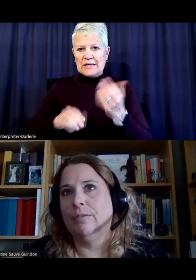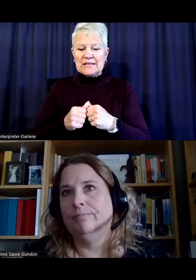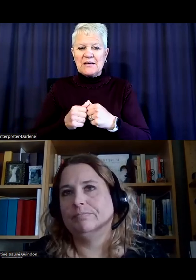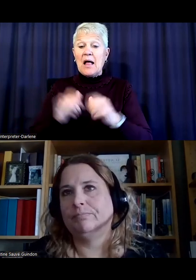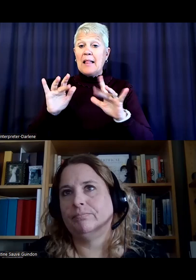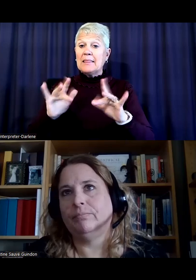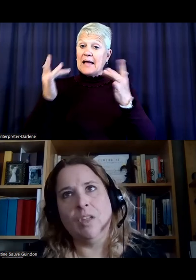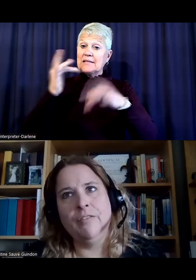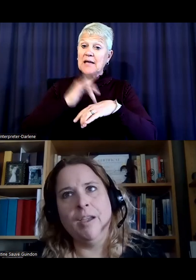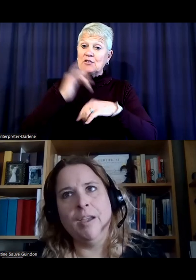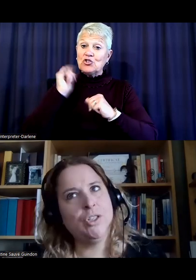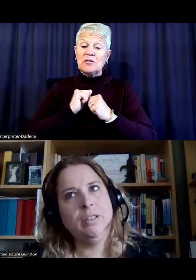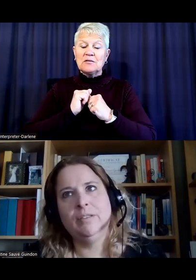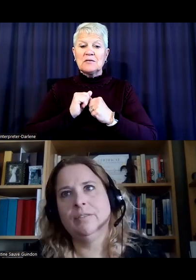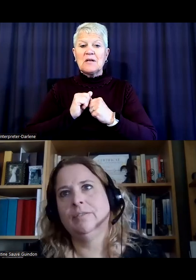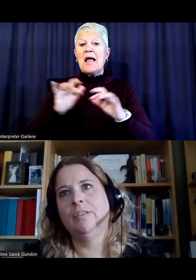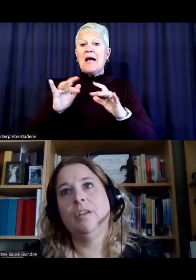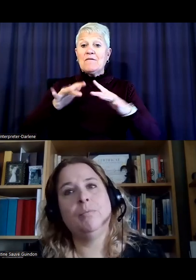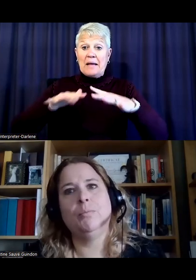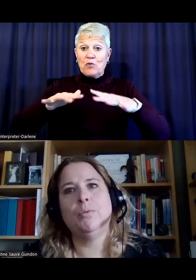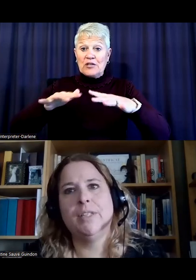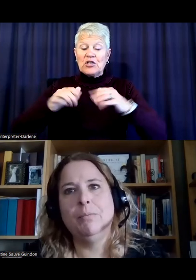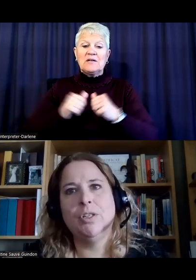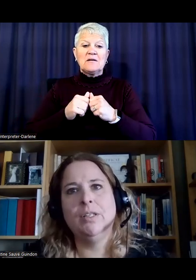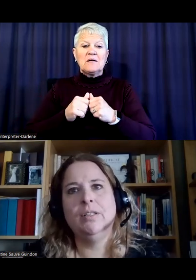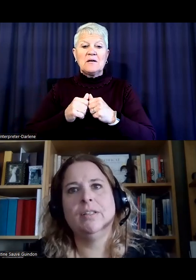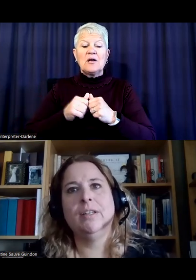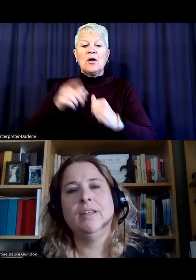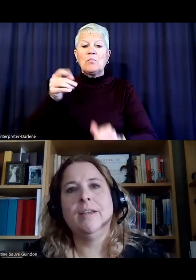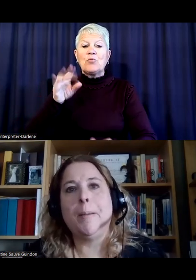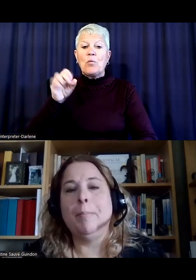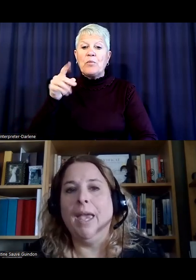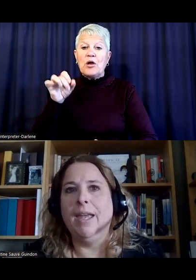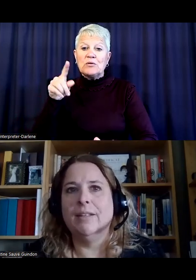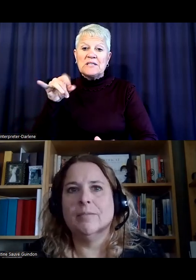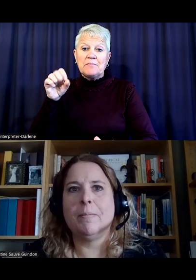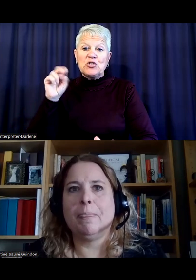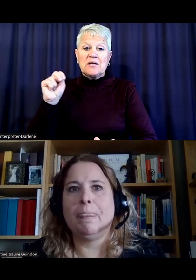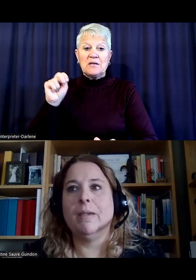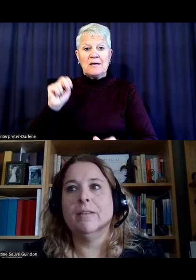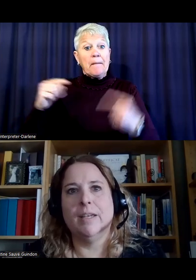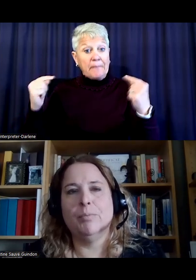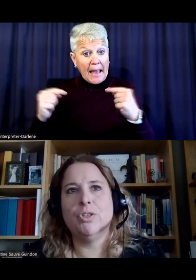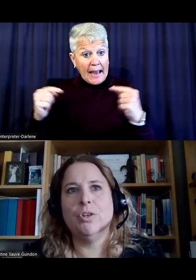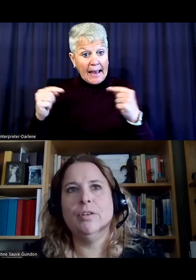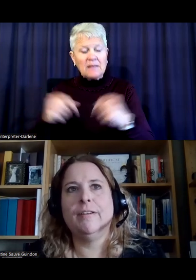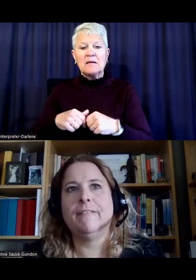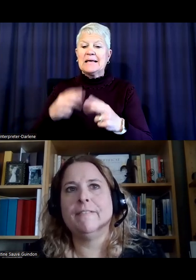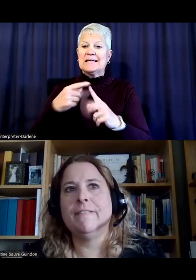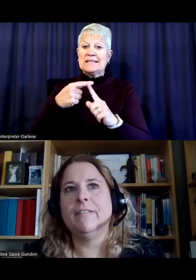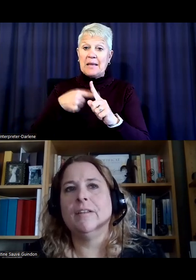touch, vibration, proprioception, pain,